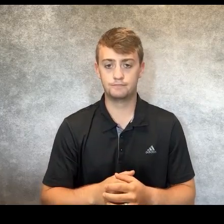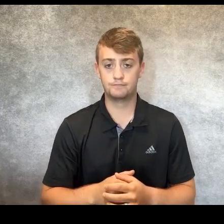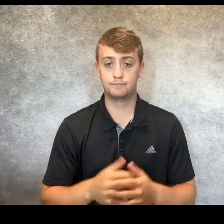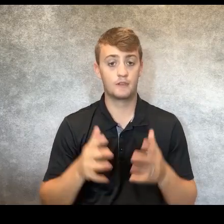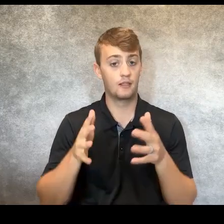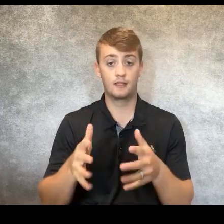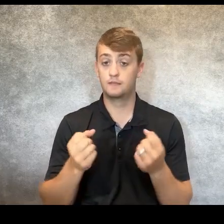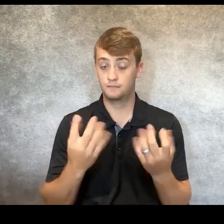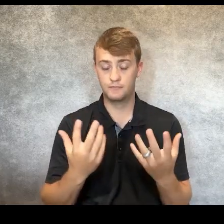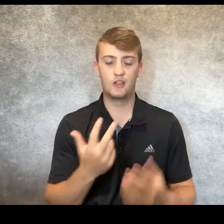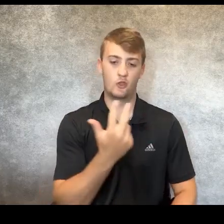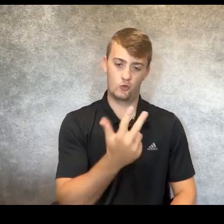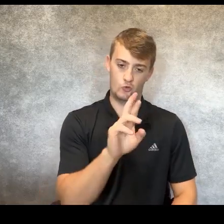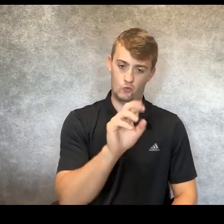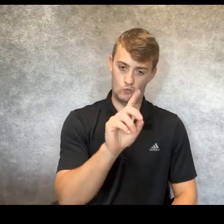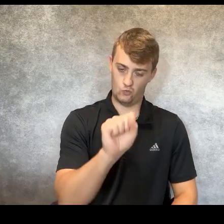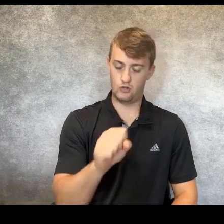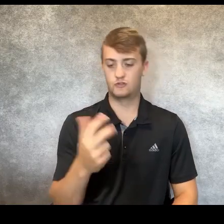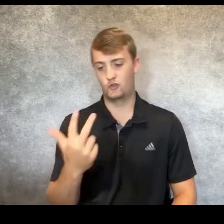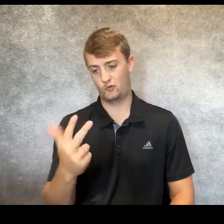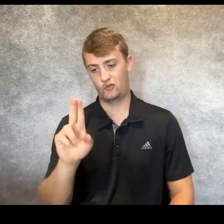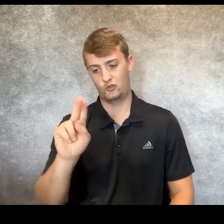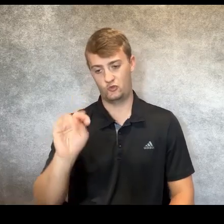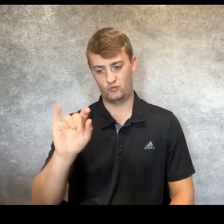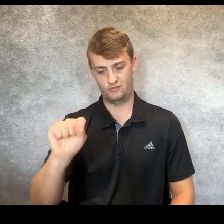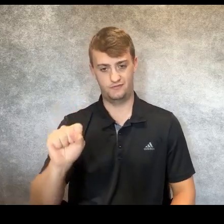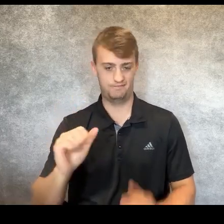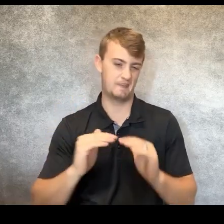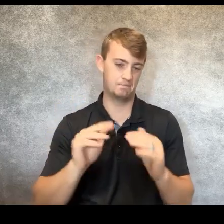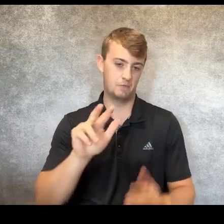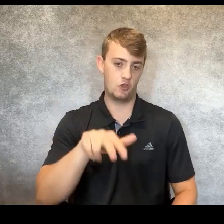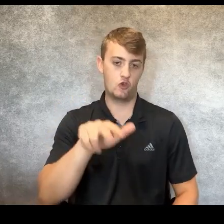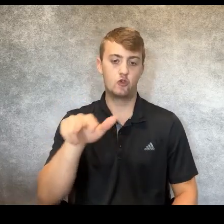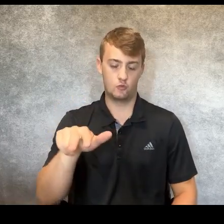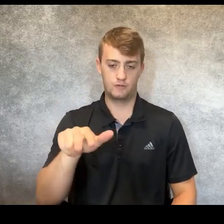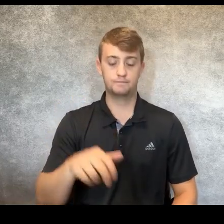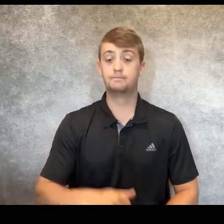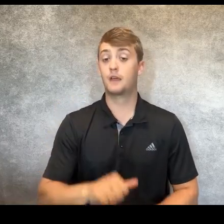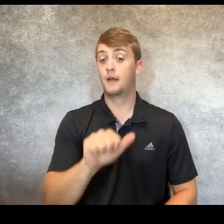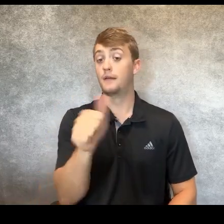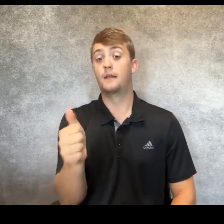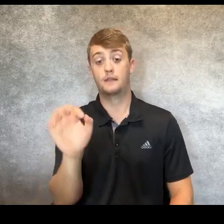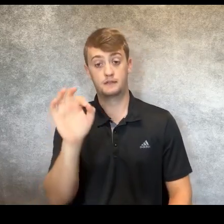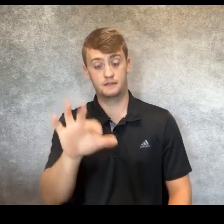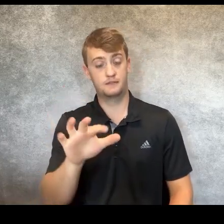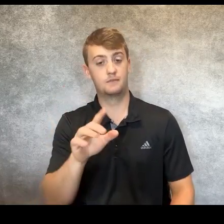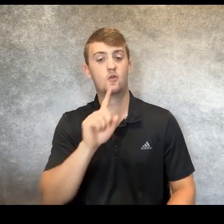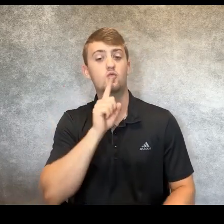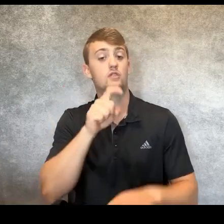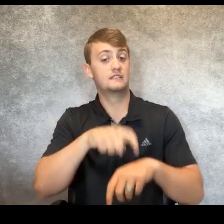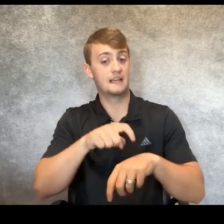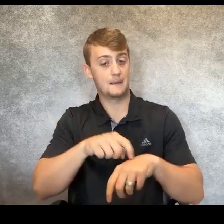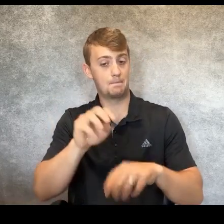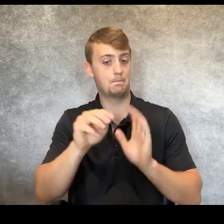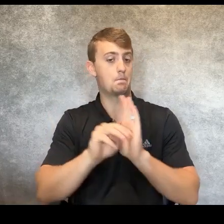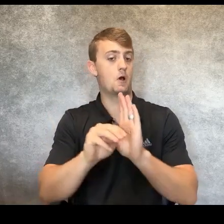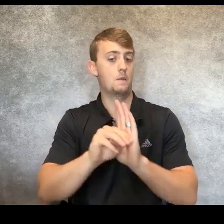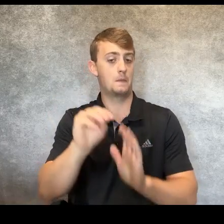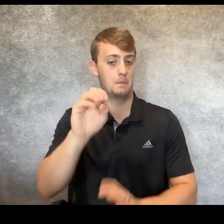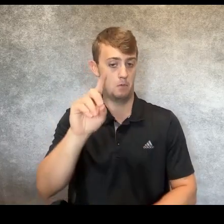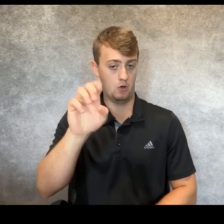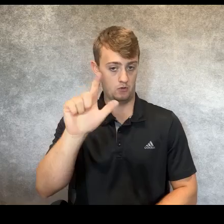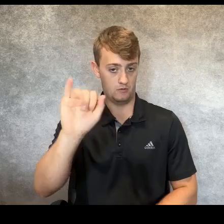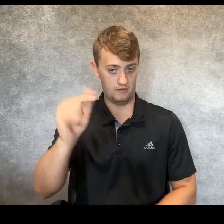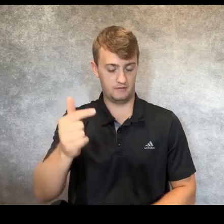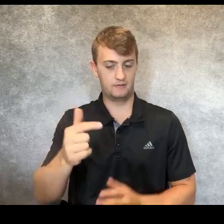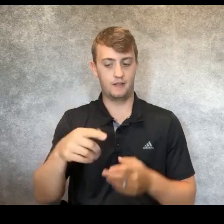We are left with 3 rods and 3 units, or 33. Another tip is to use real-time modeling and allow students